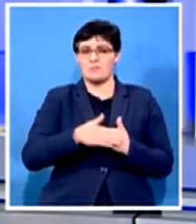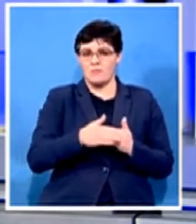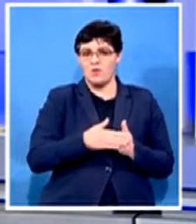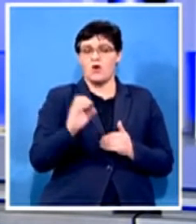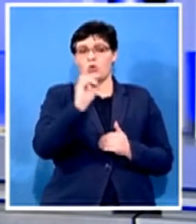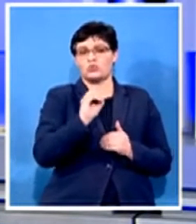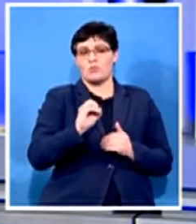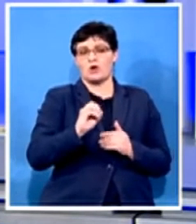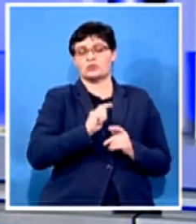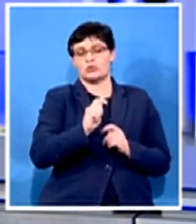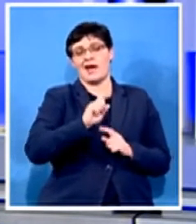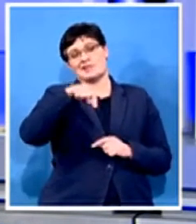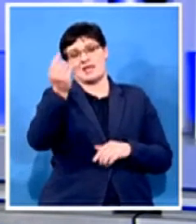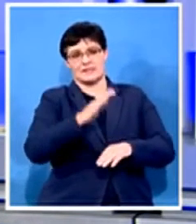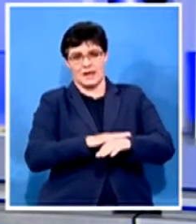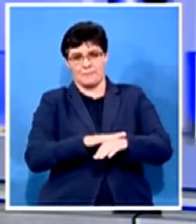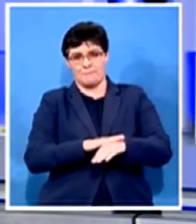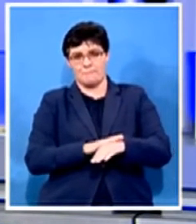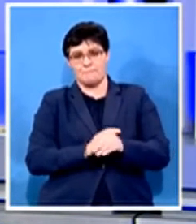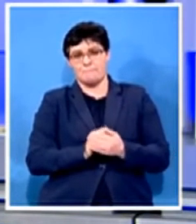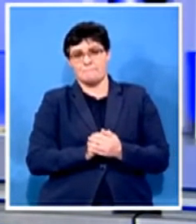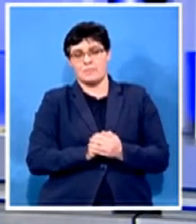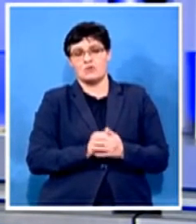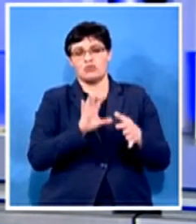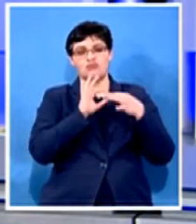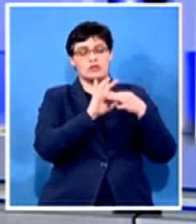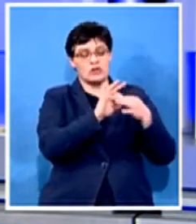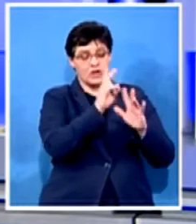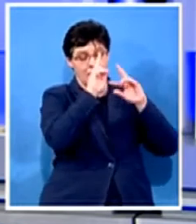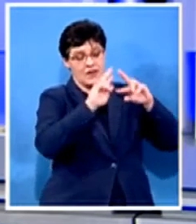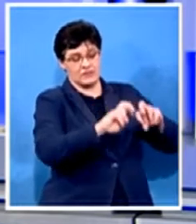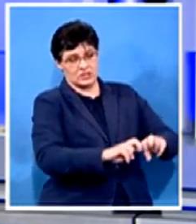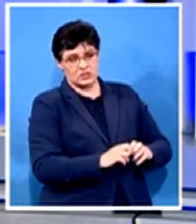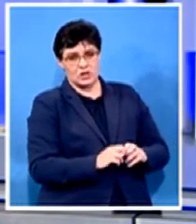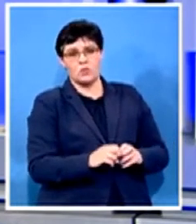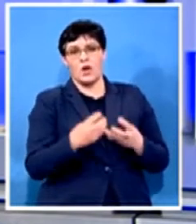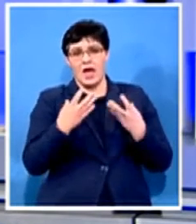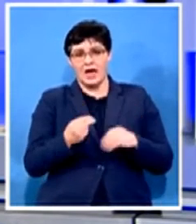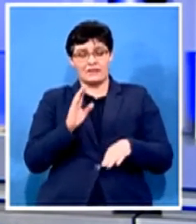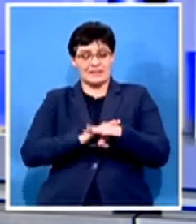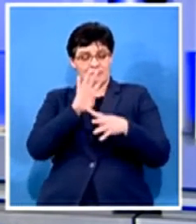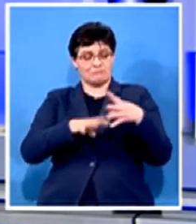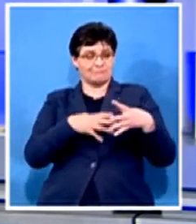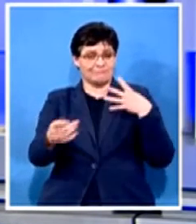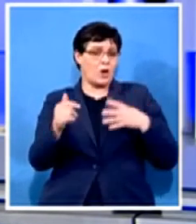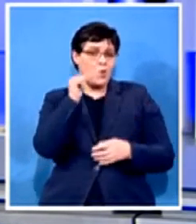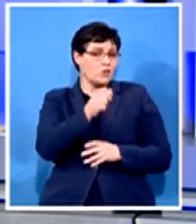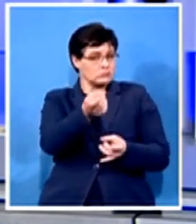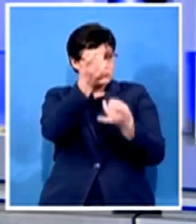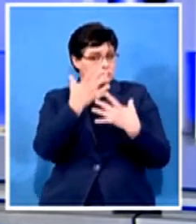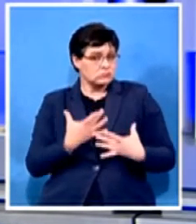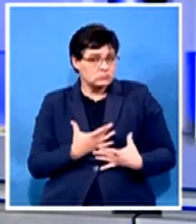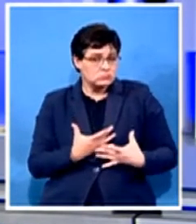just in relation to this investigation, do we have time frames in terms of when we will have a proper report on what